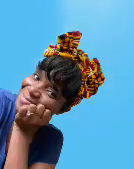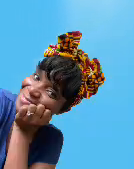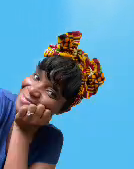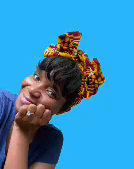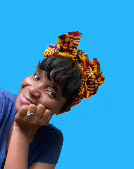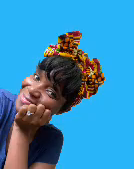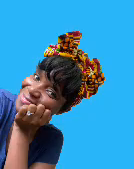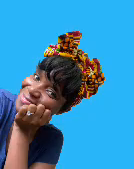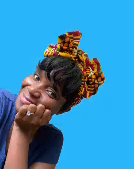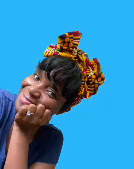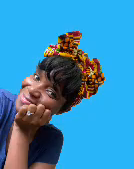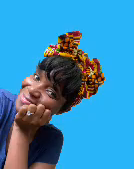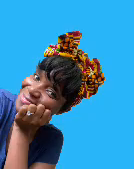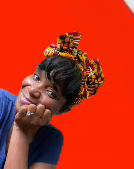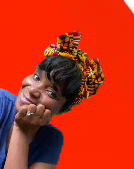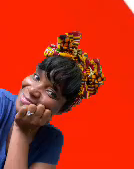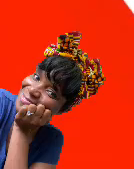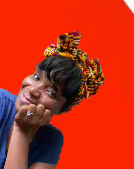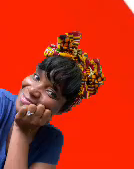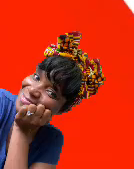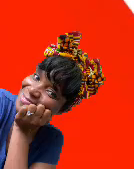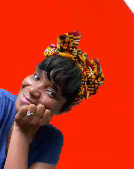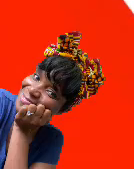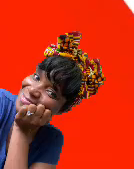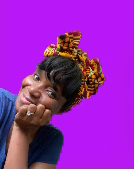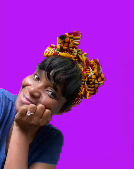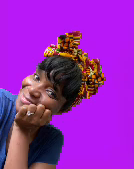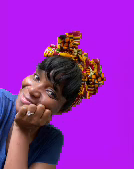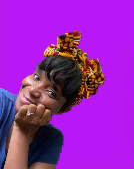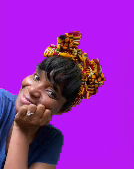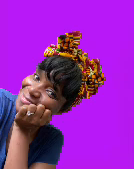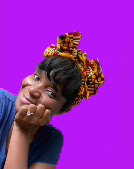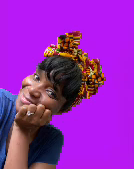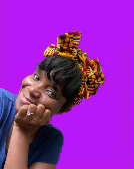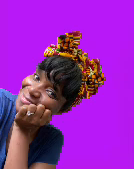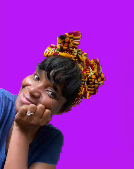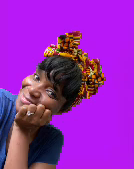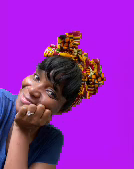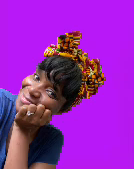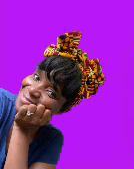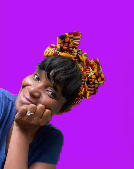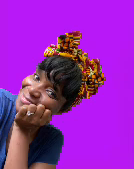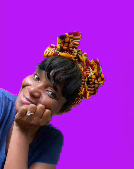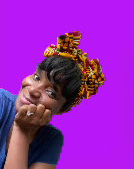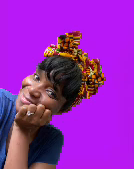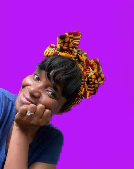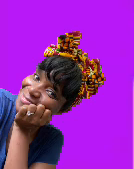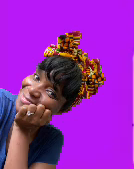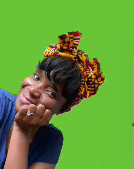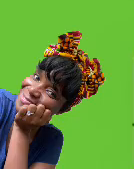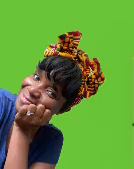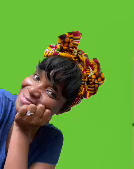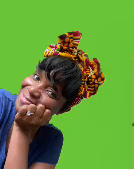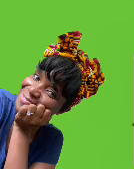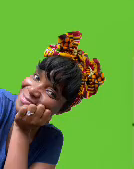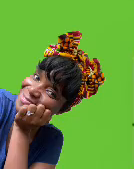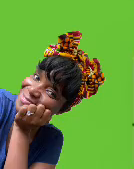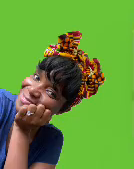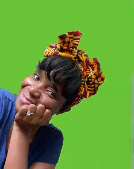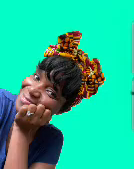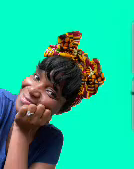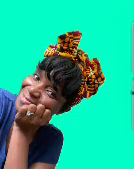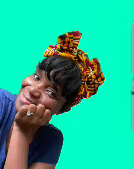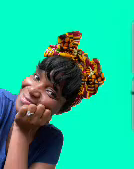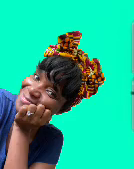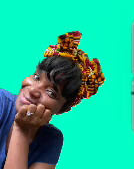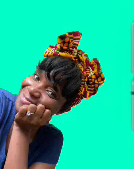L-I-V-E-E-T-E-R-N-A-L-O-Y. I am a C, I am a C-H, I am a C-H-R-I-S-T-I-A-N. And I have C-H-R-I-S-T in